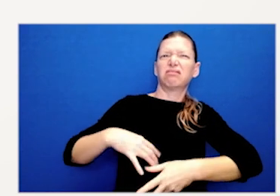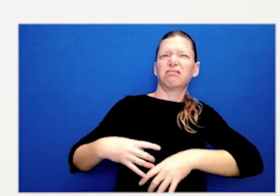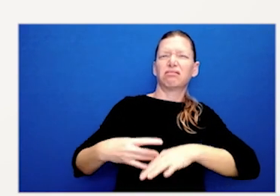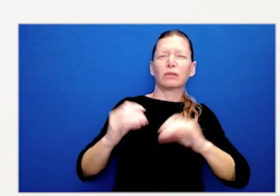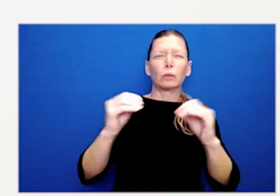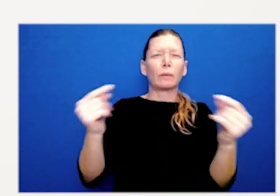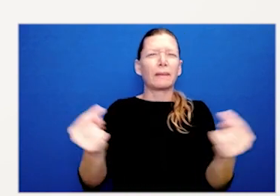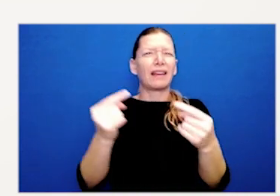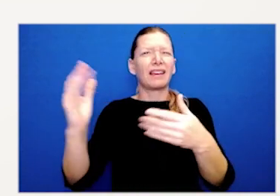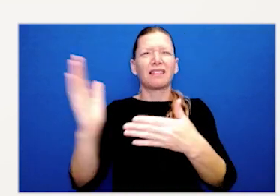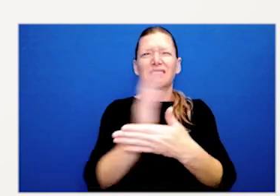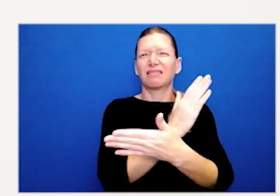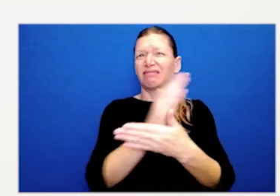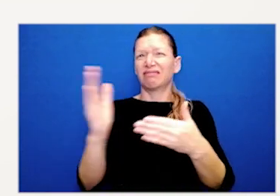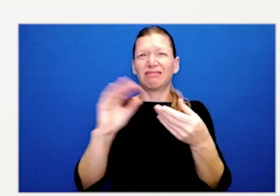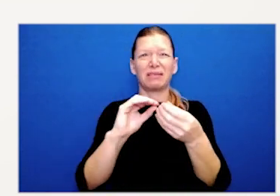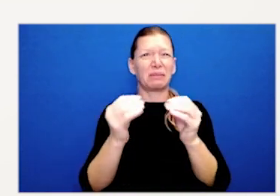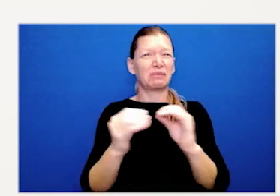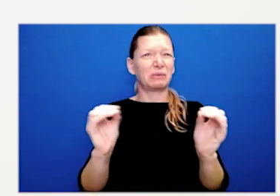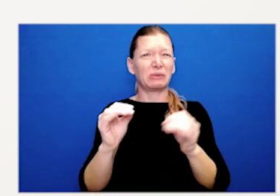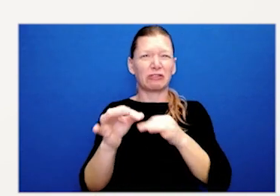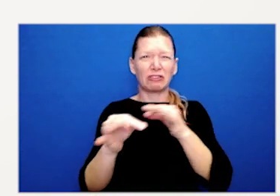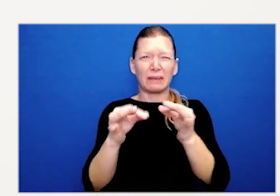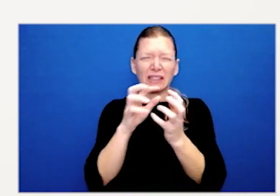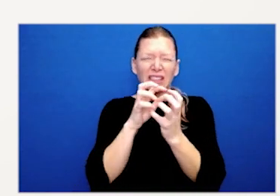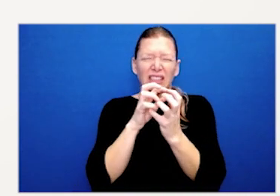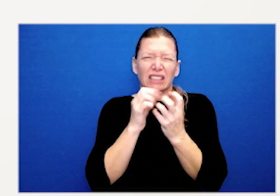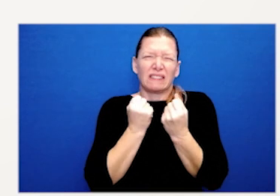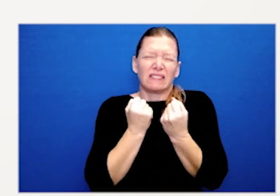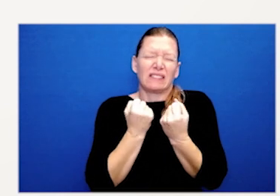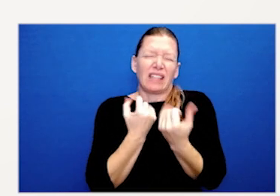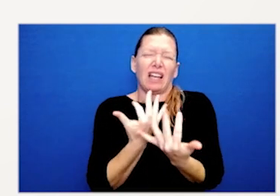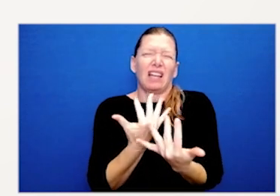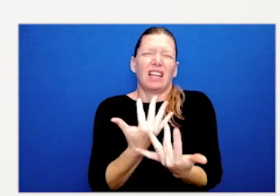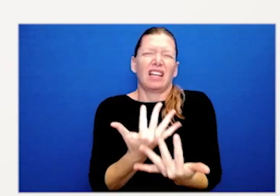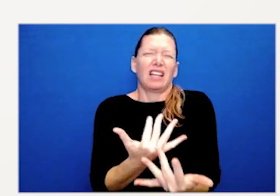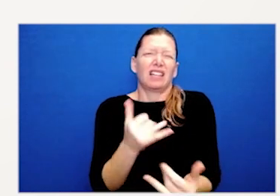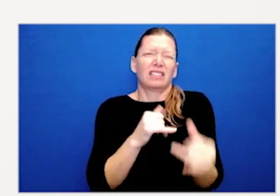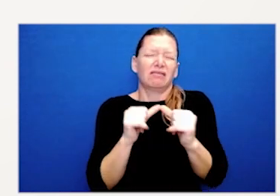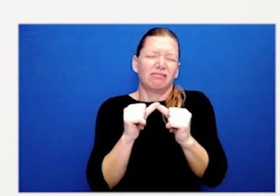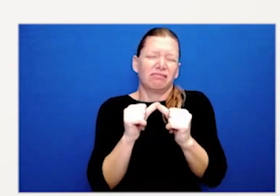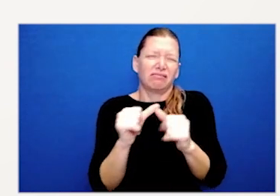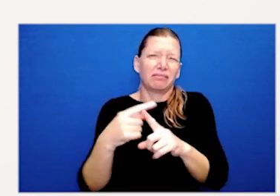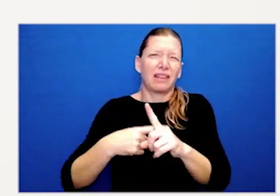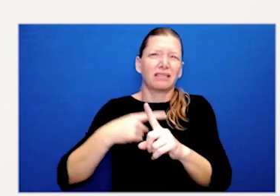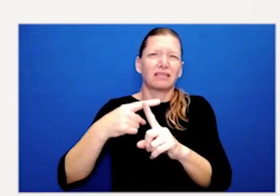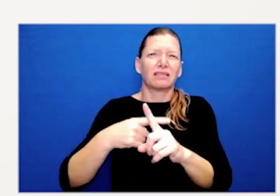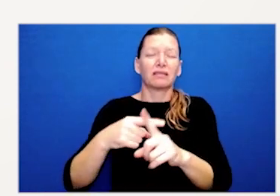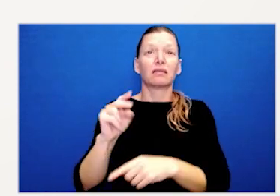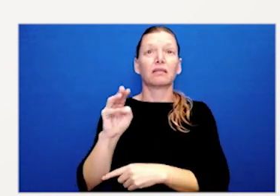inside. No pain scale number to describe teeth-shattering fire, which lasts for months.